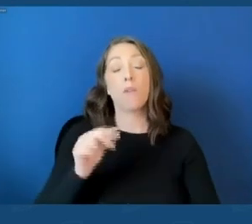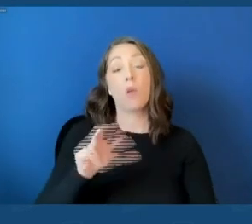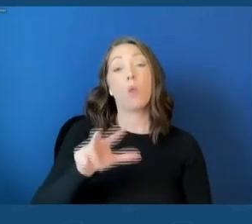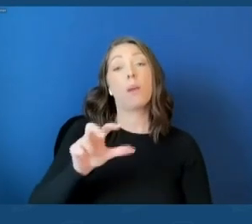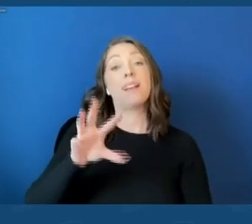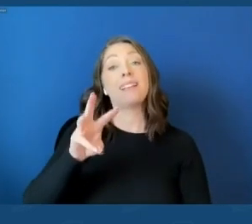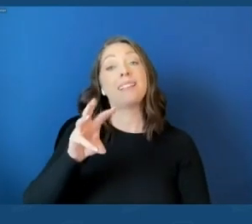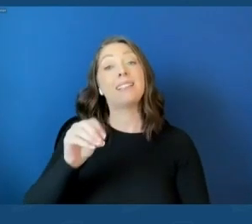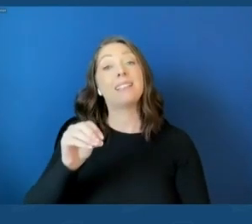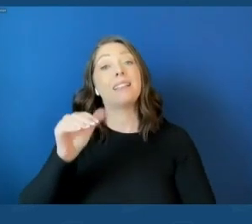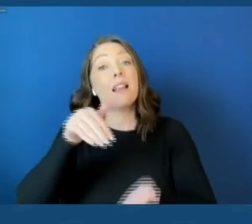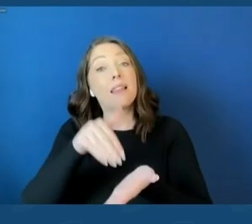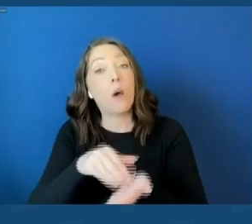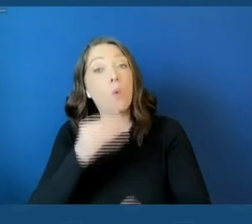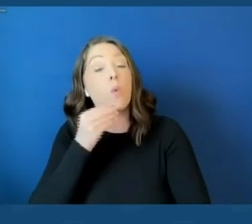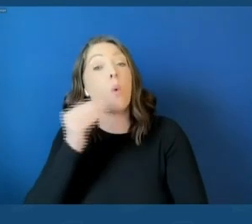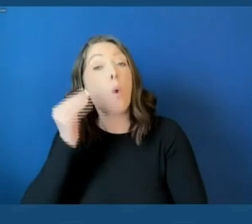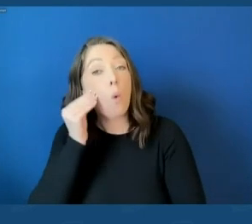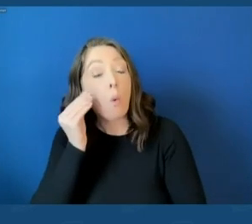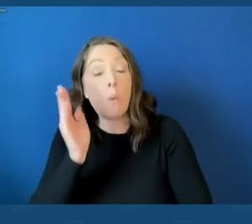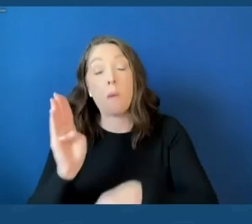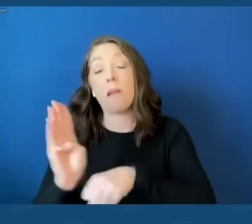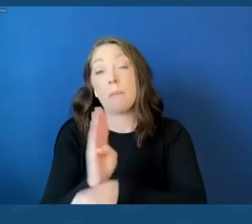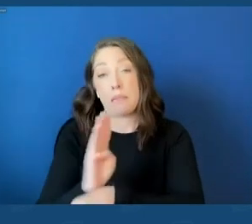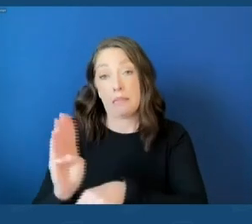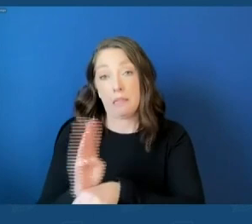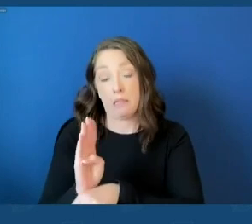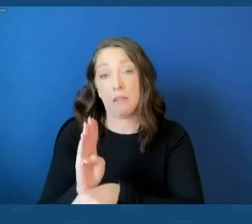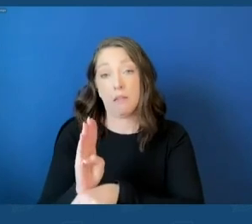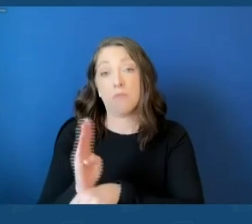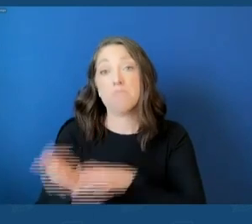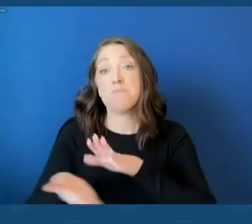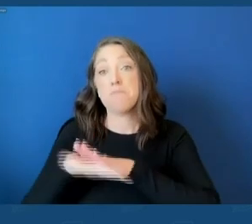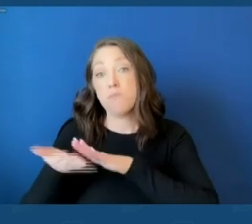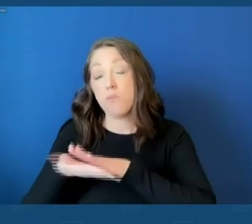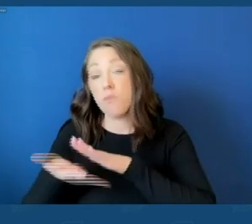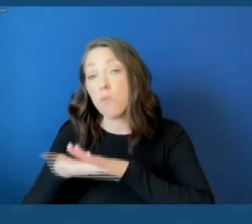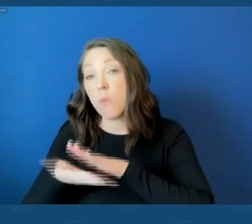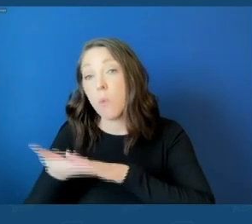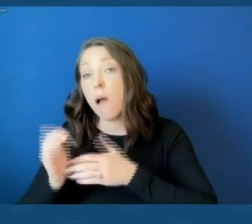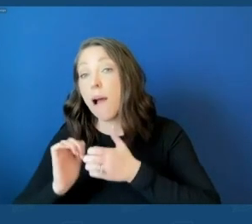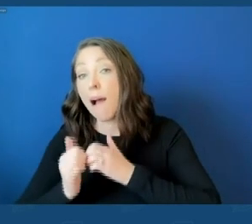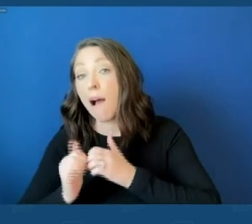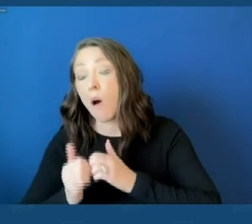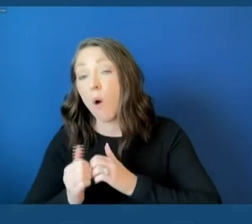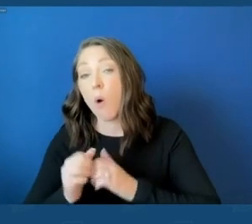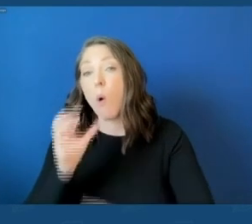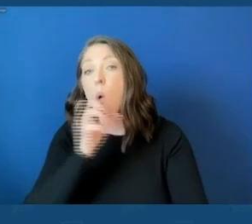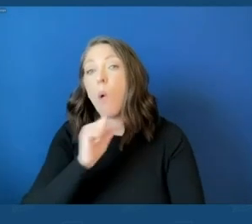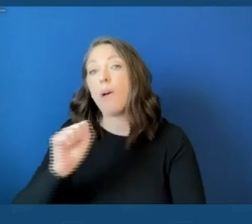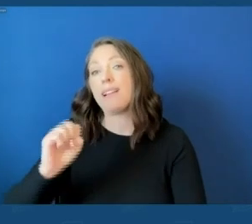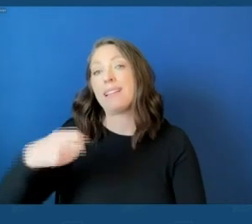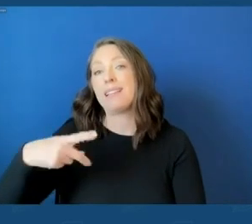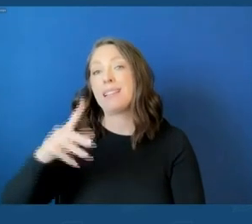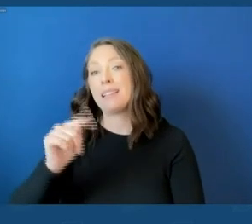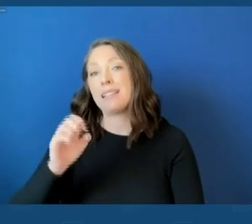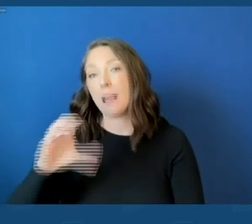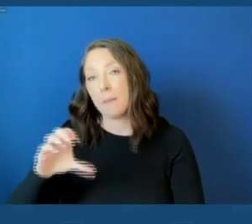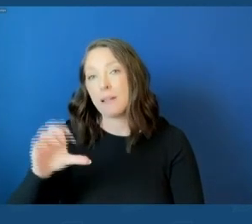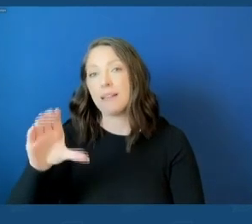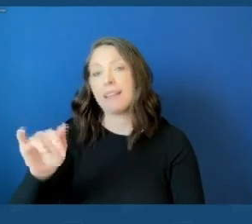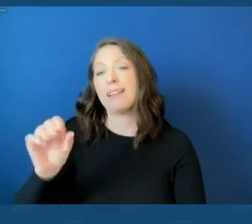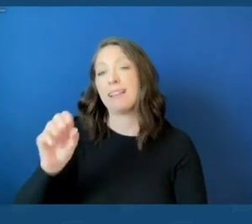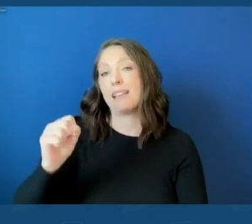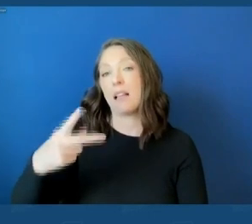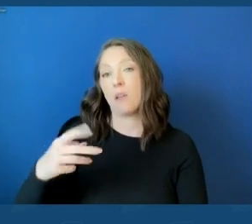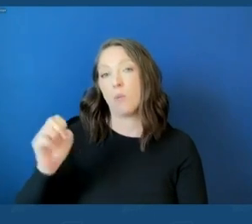360,000 homes and businesses that operate on old septics and cesspools, sitting above,